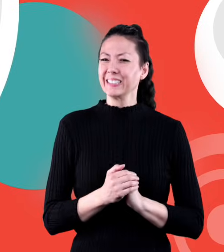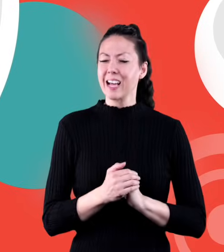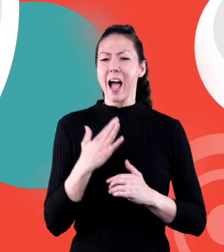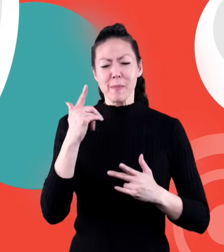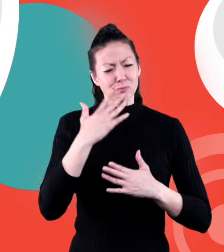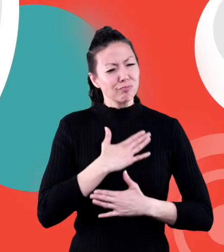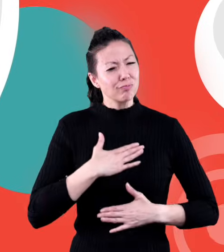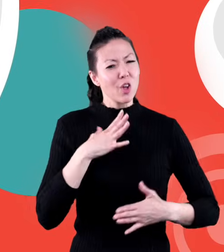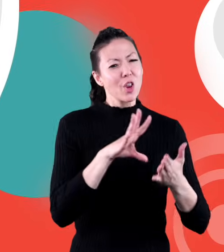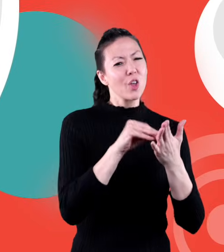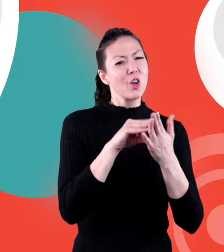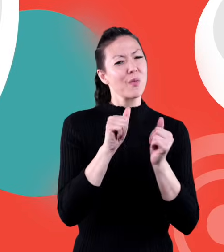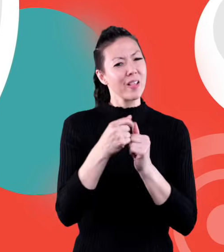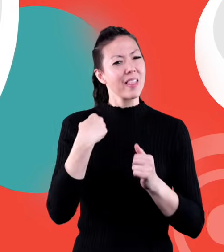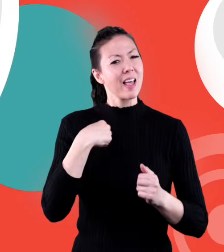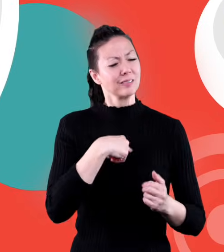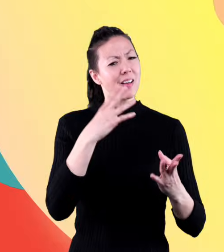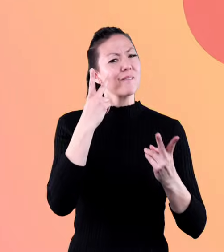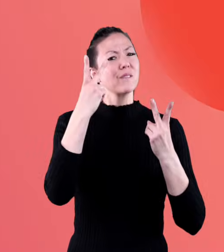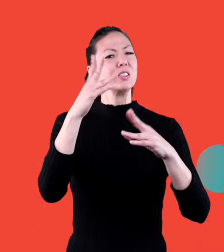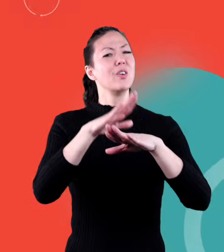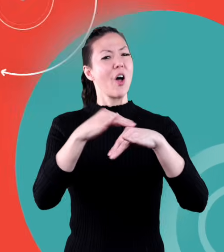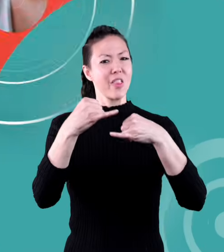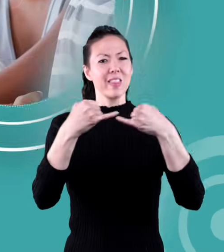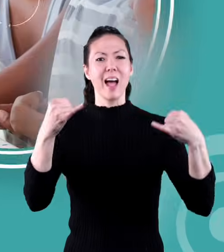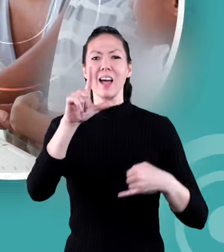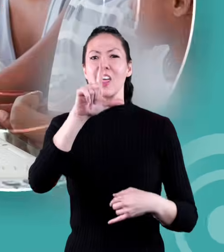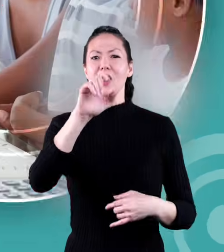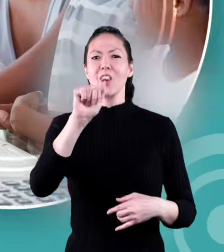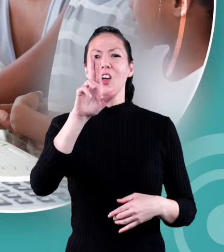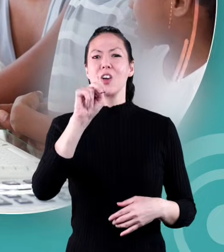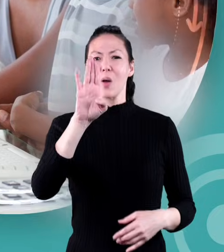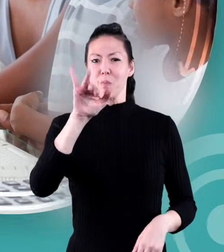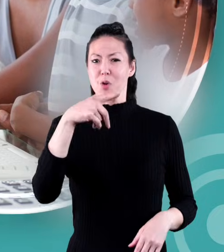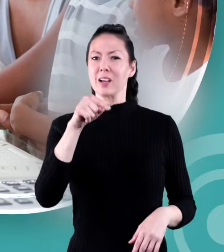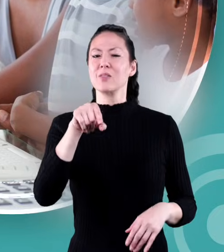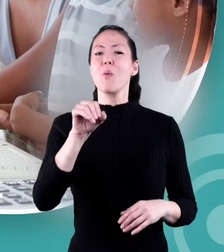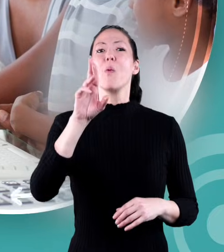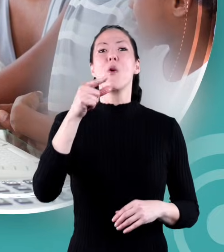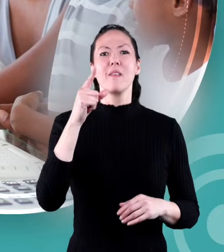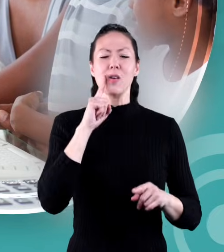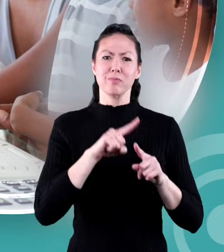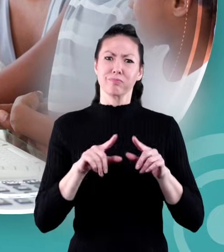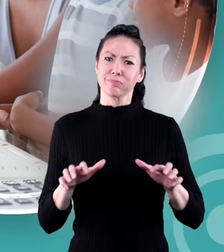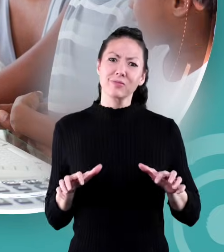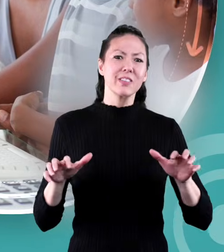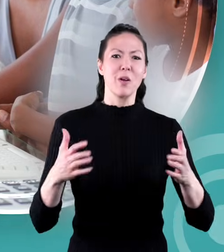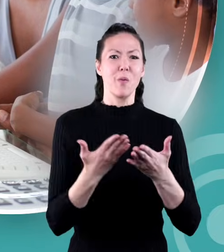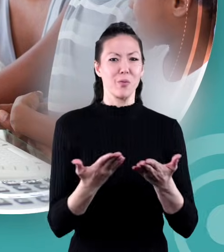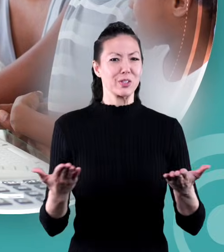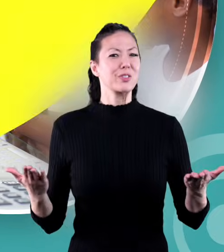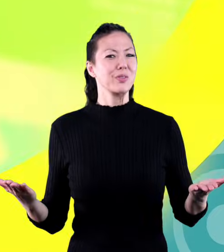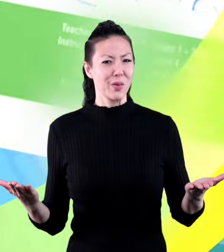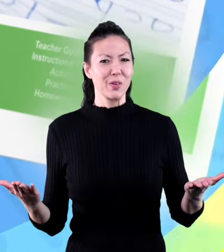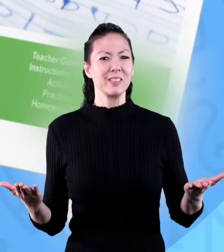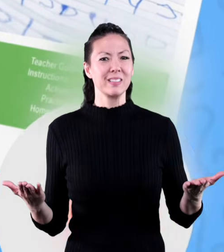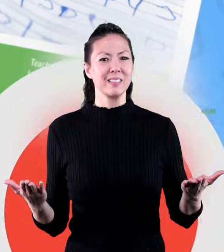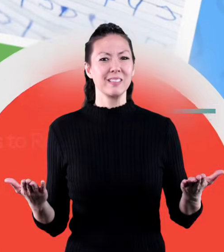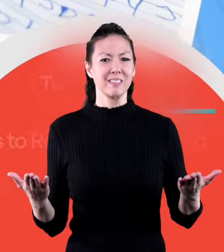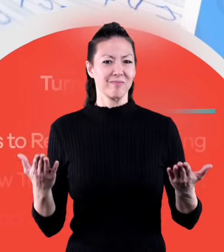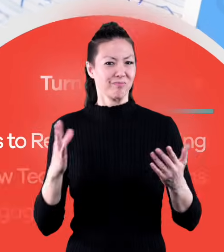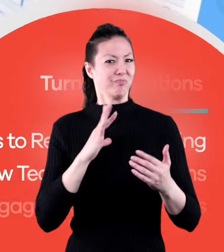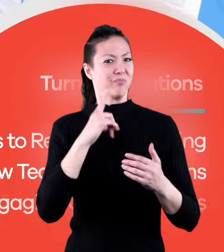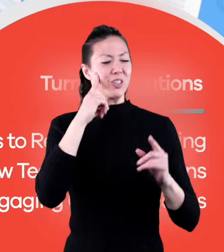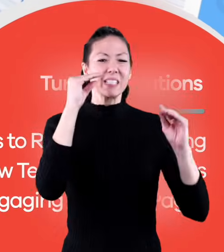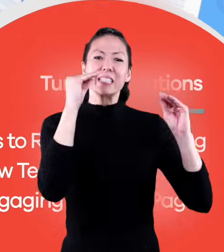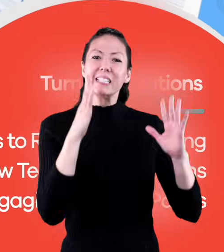you had fun learning with us. Visit us at learnbright.org for thousands of free resources and